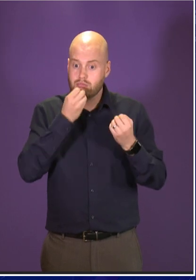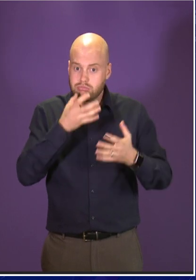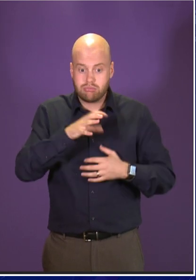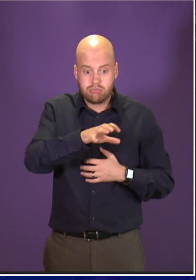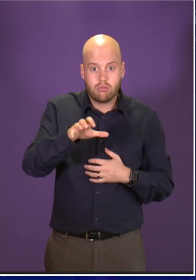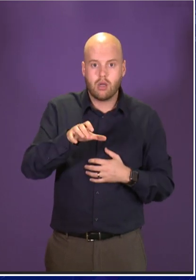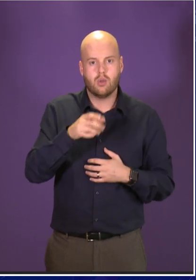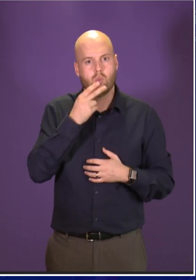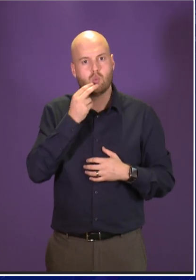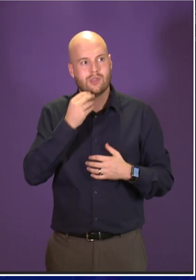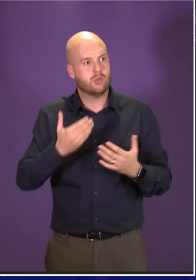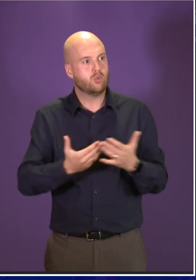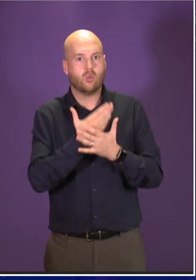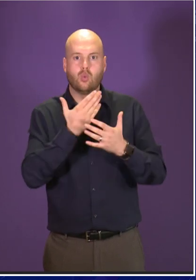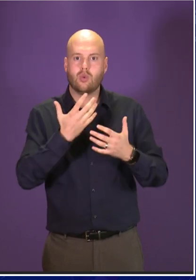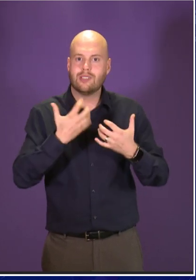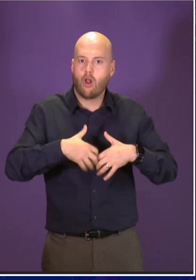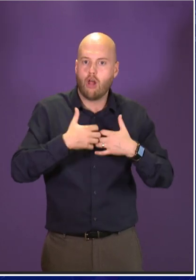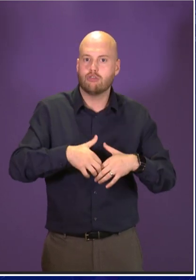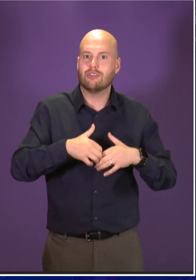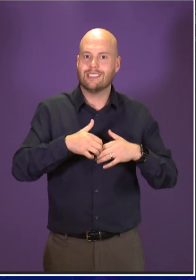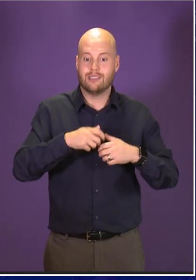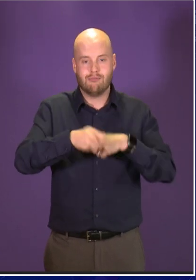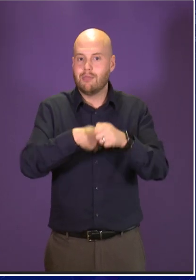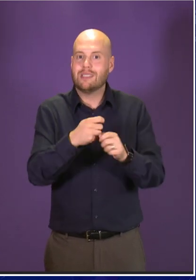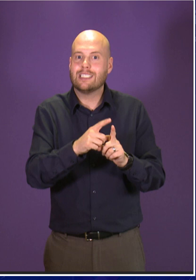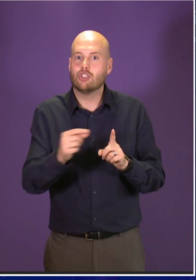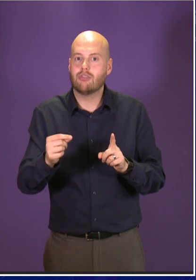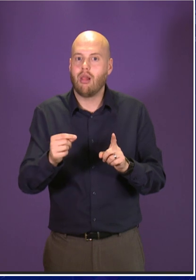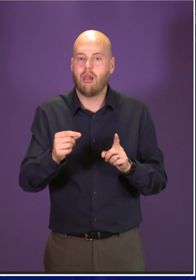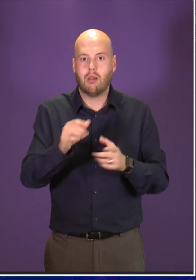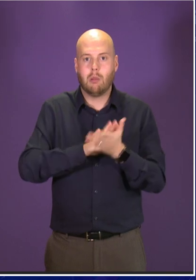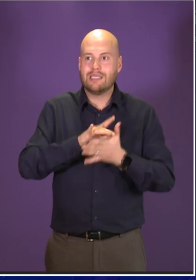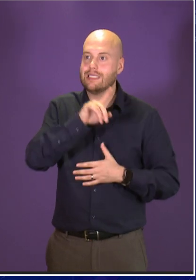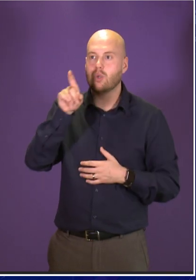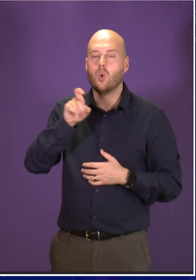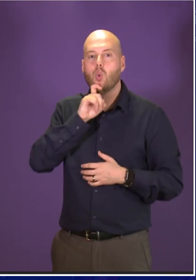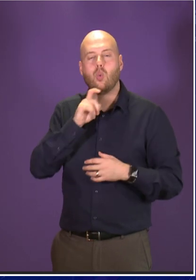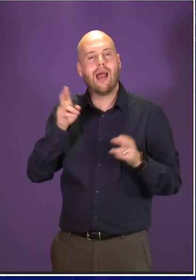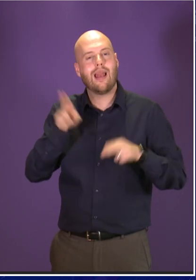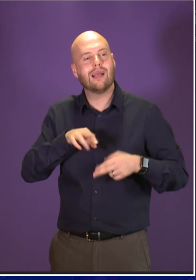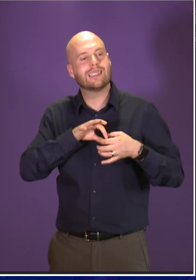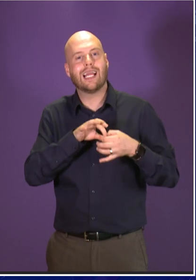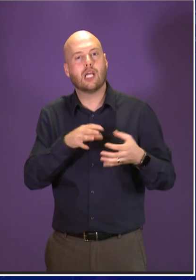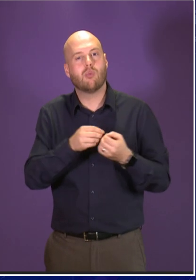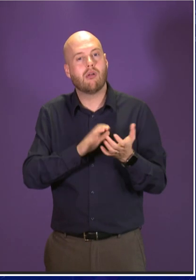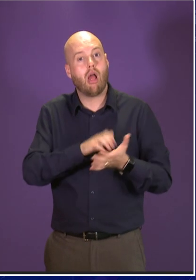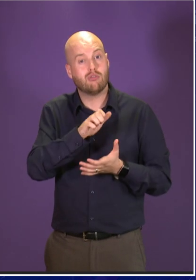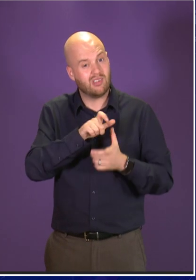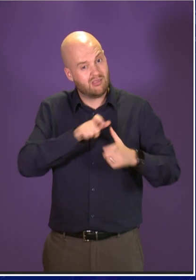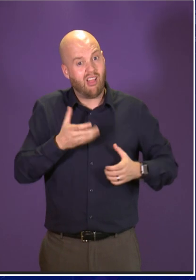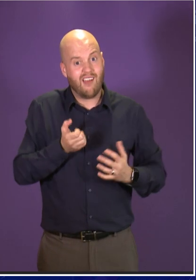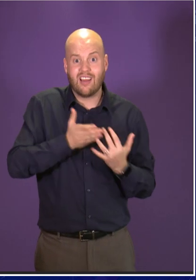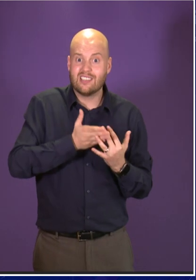digital experiences and to reach those less engaged with culture. Cultural organisations also have